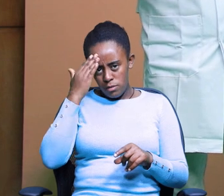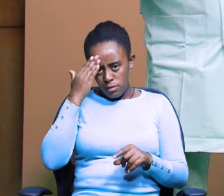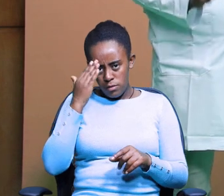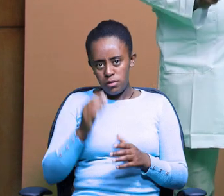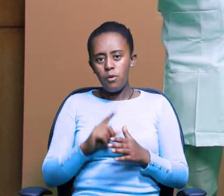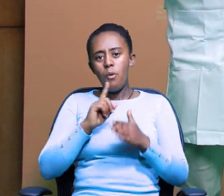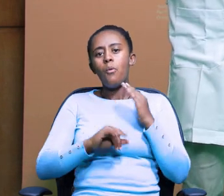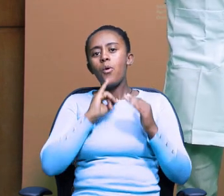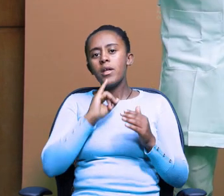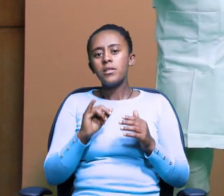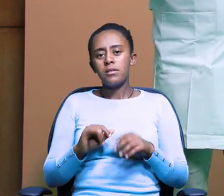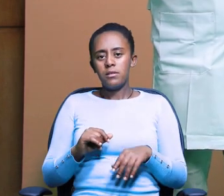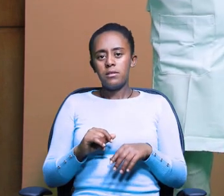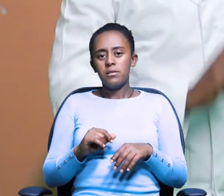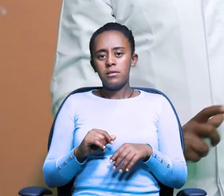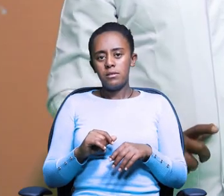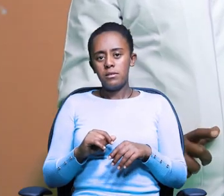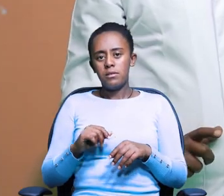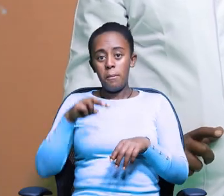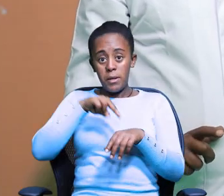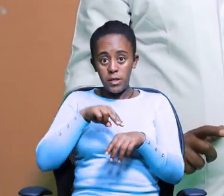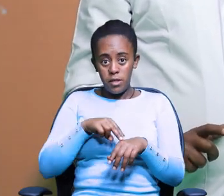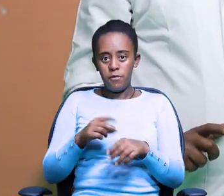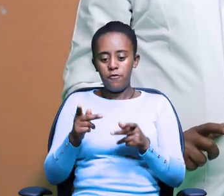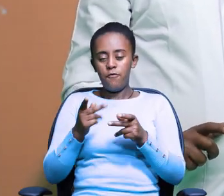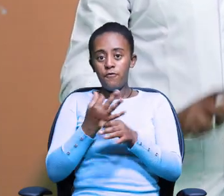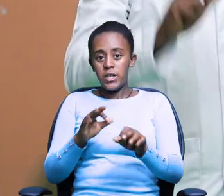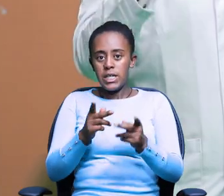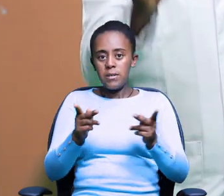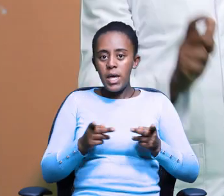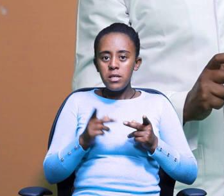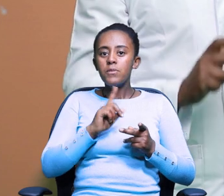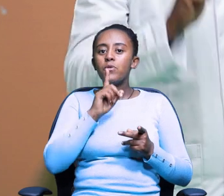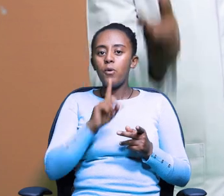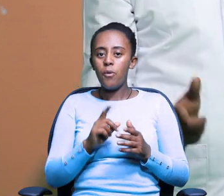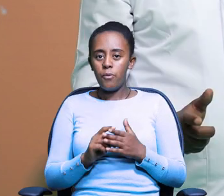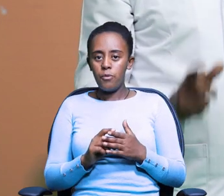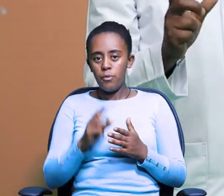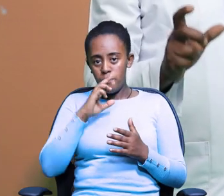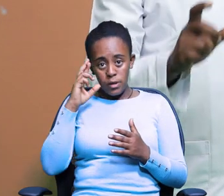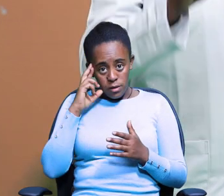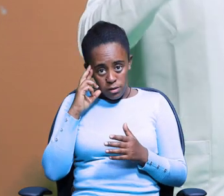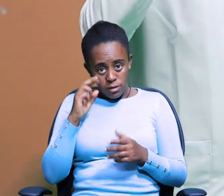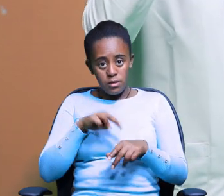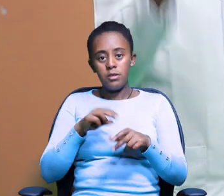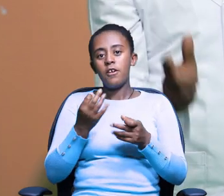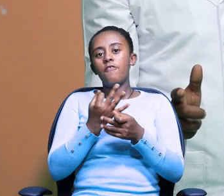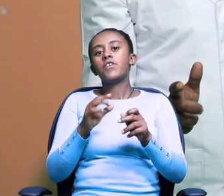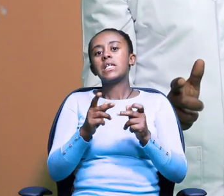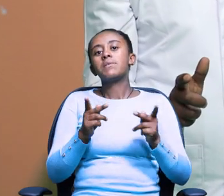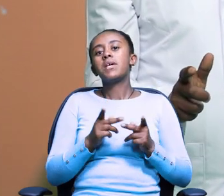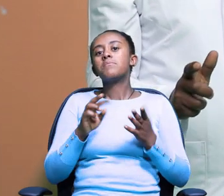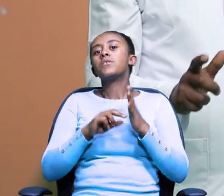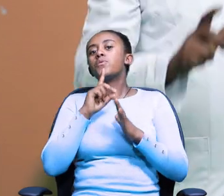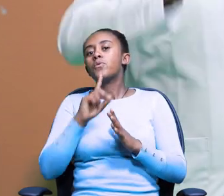should have to know that, what is permittivity of free space? I tell this before, because permittivity free space